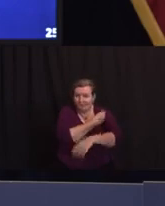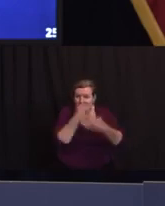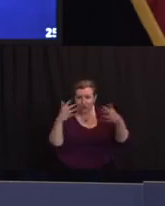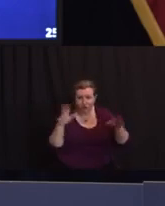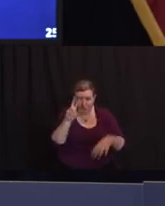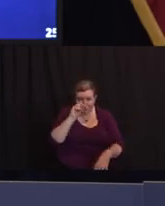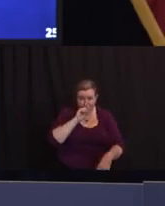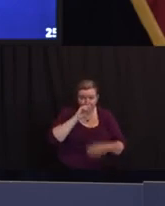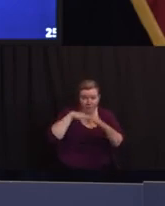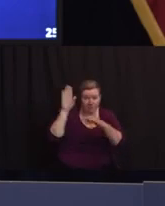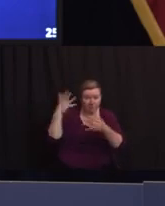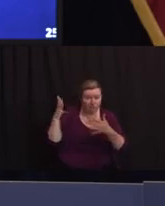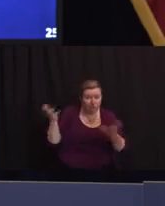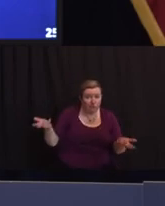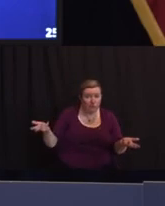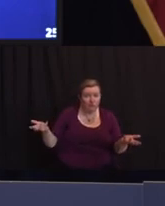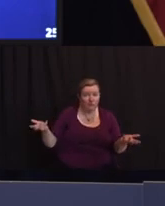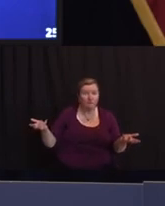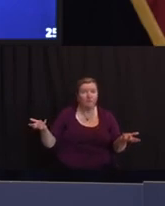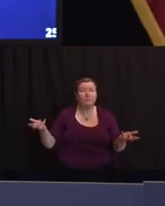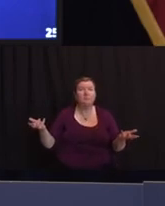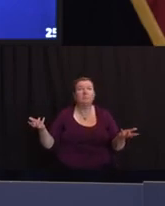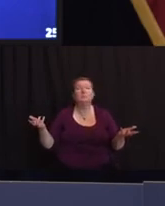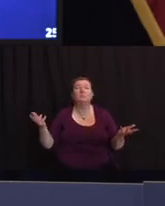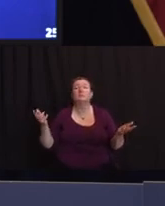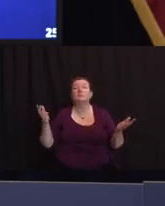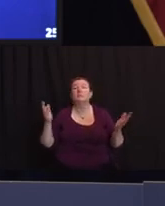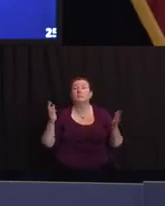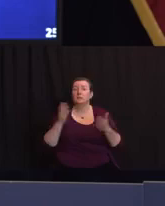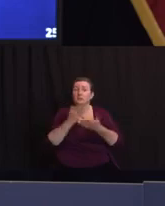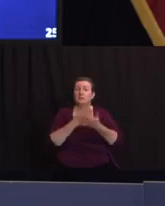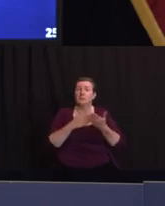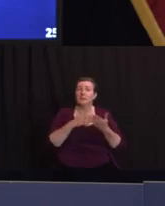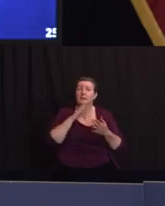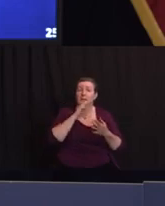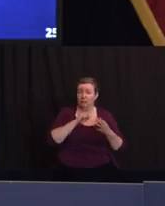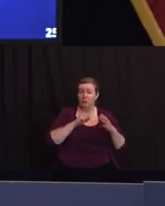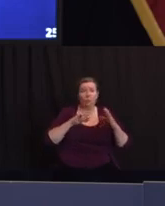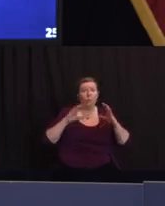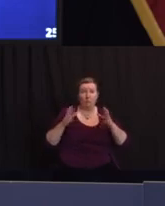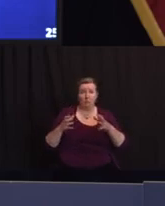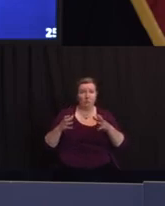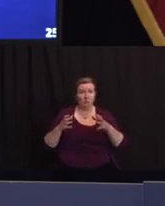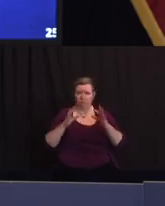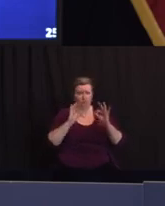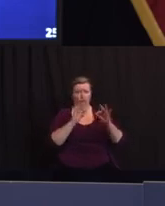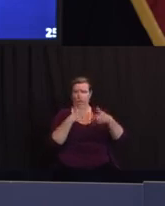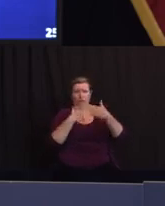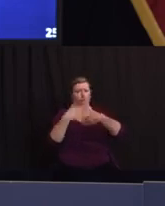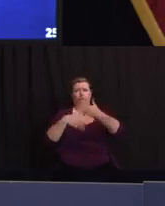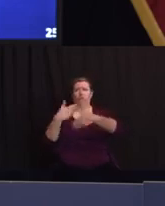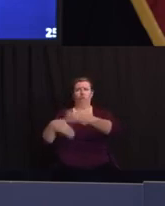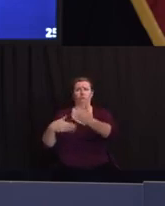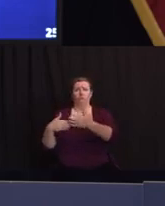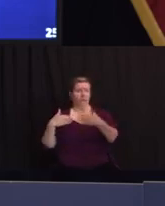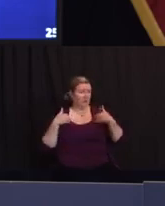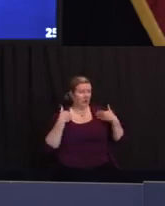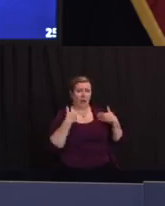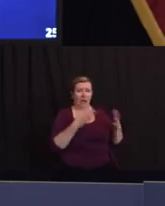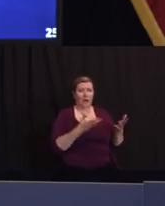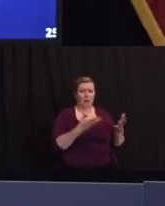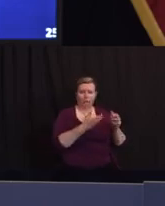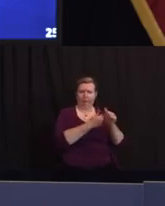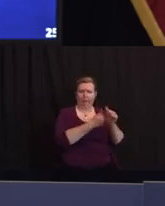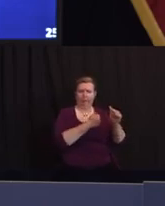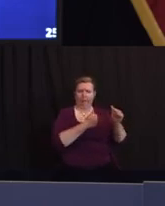vaccine. However, even though some age groups have high vaccination coverage, younger groups are still lagging.